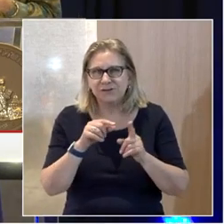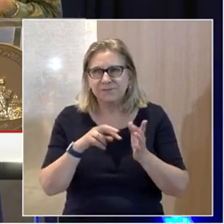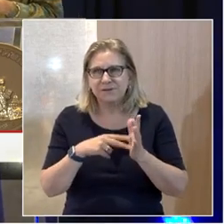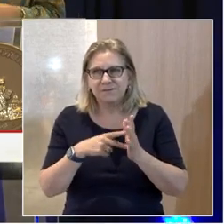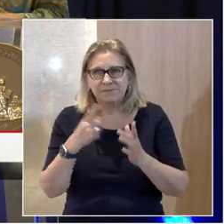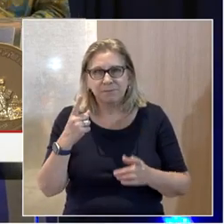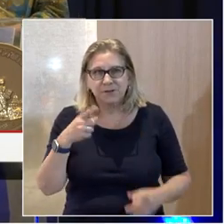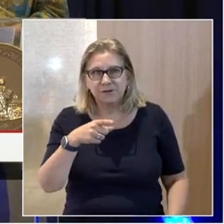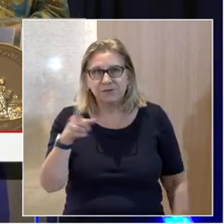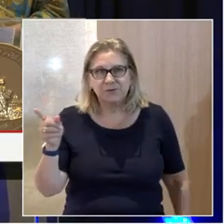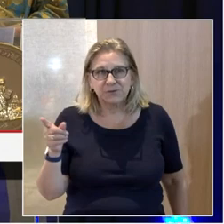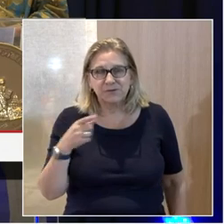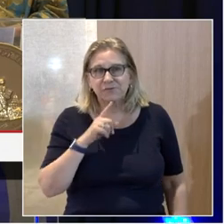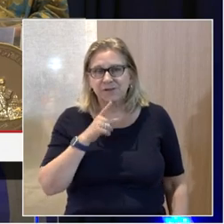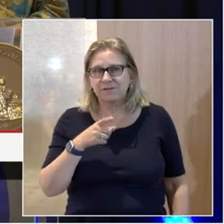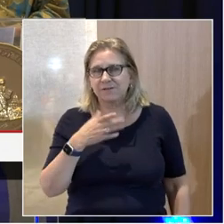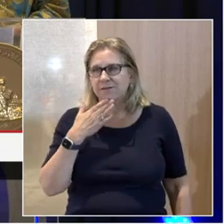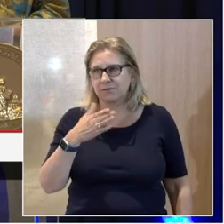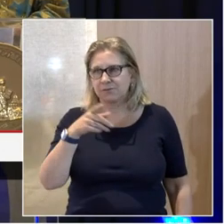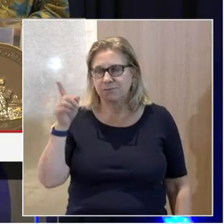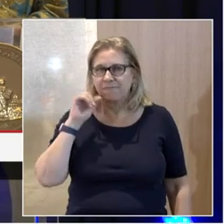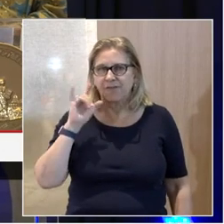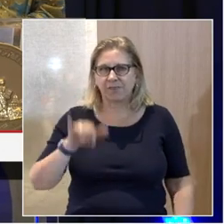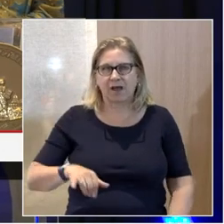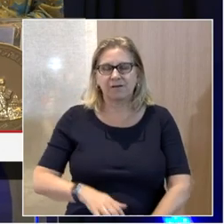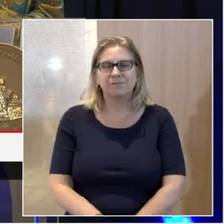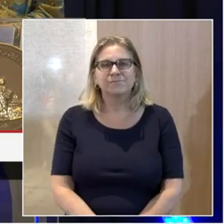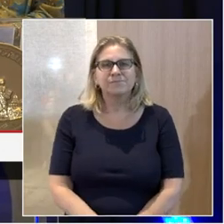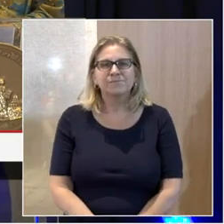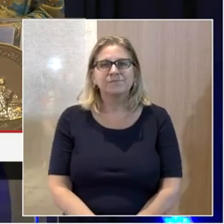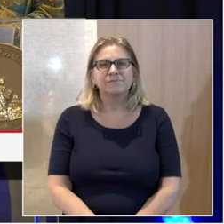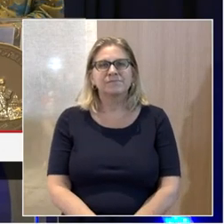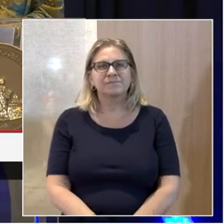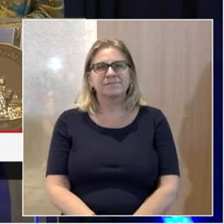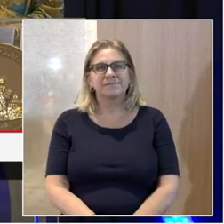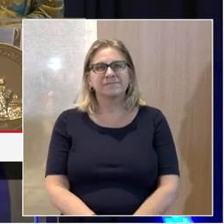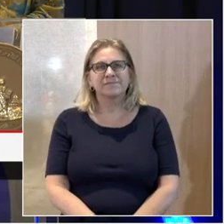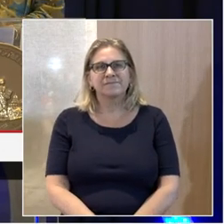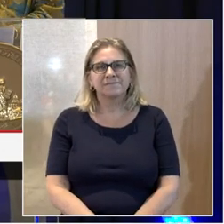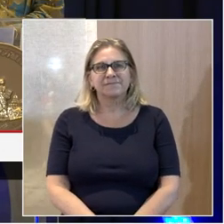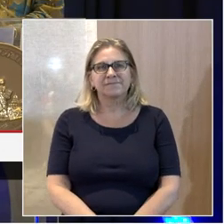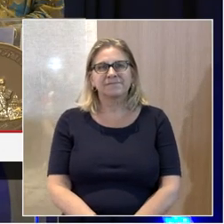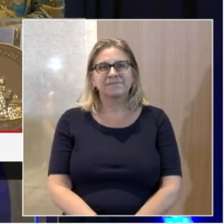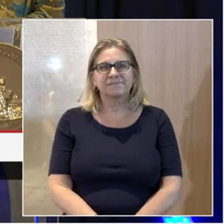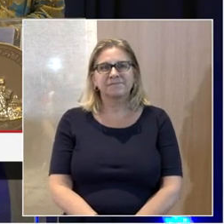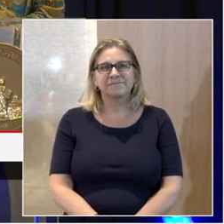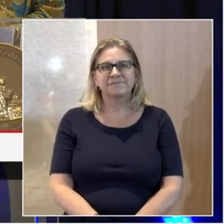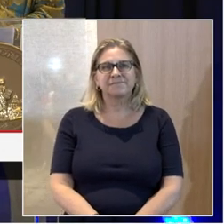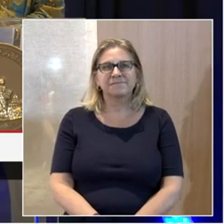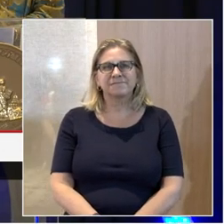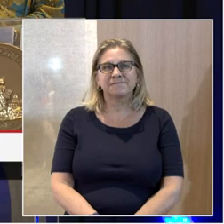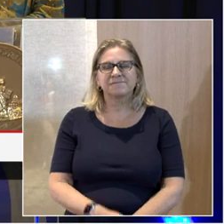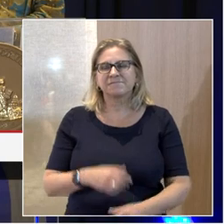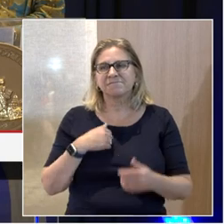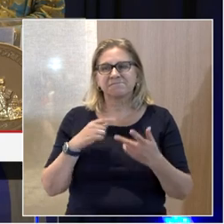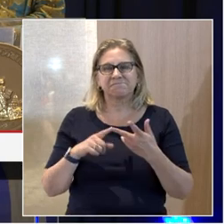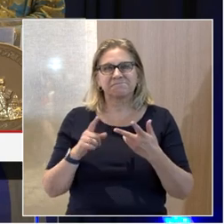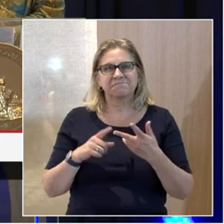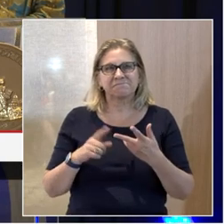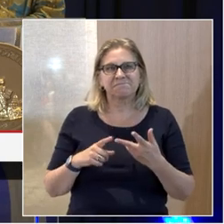very thankful for them. I think we can go to the next question, and this one you have two